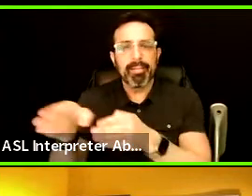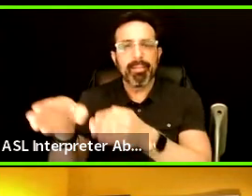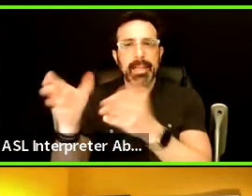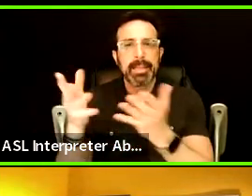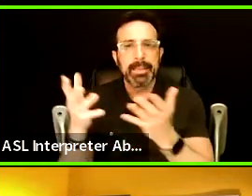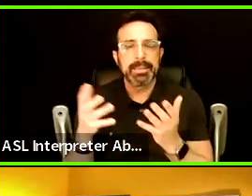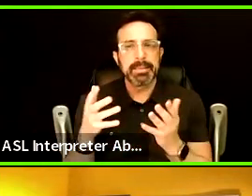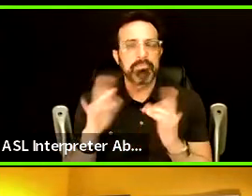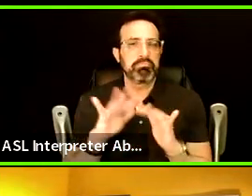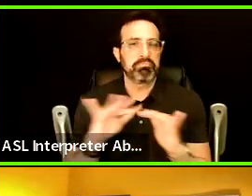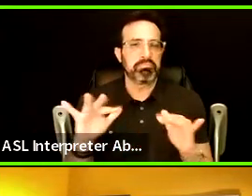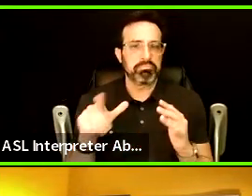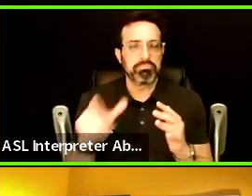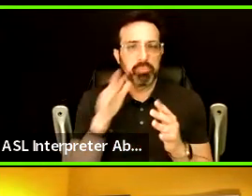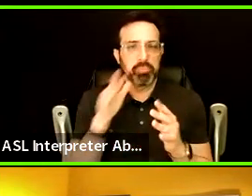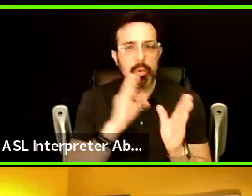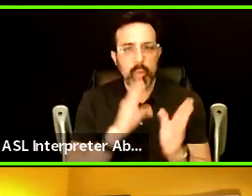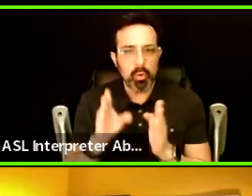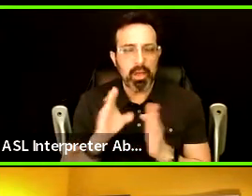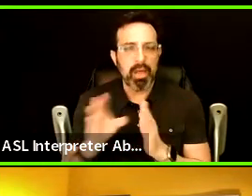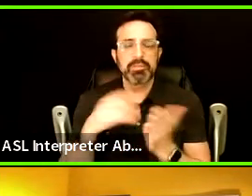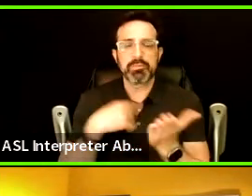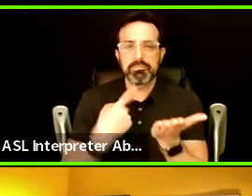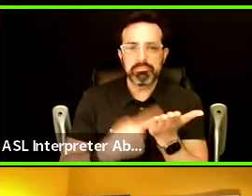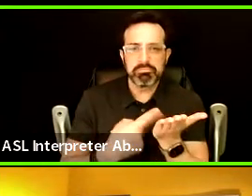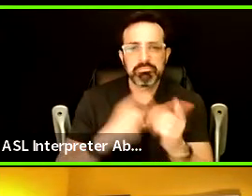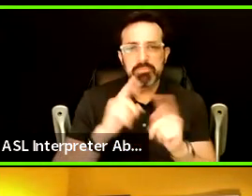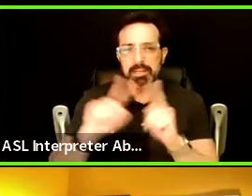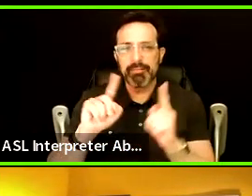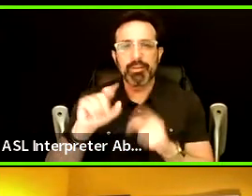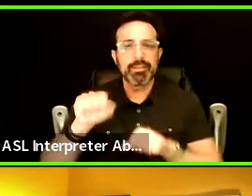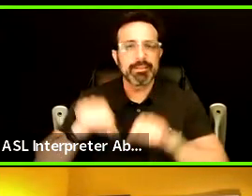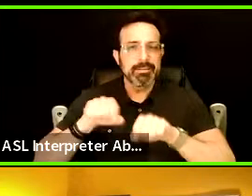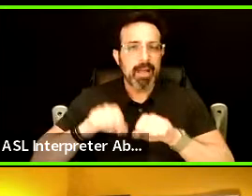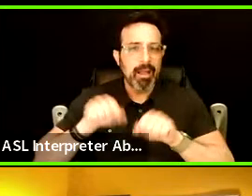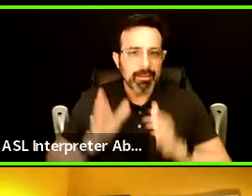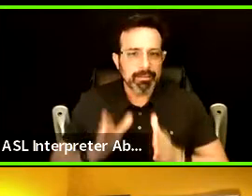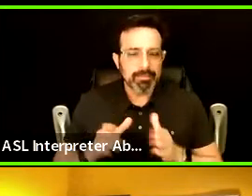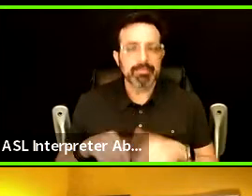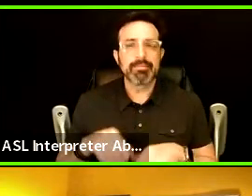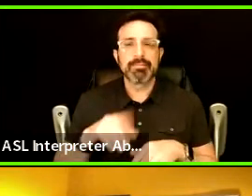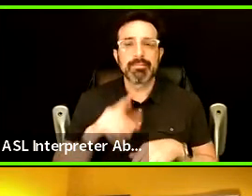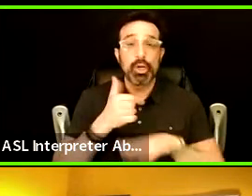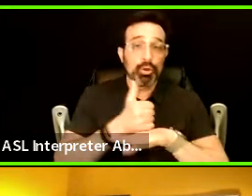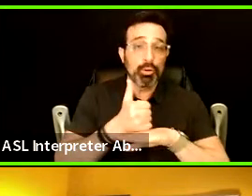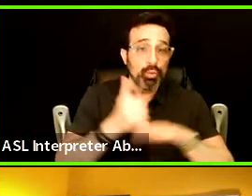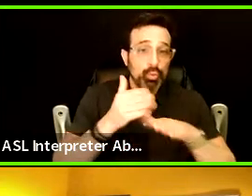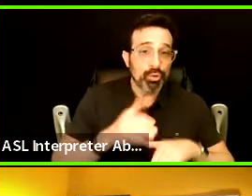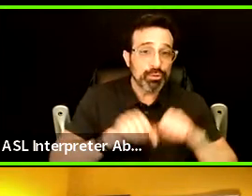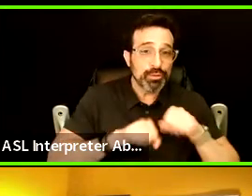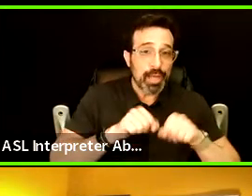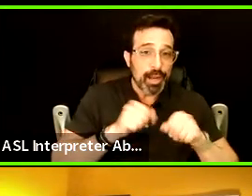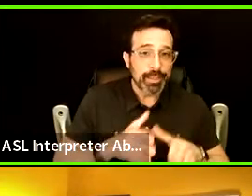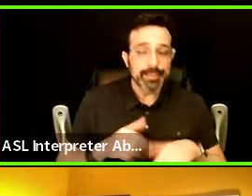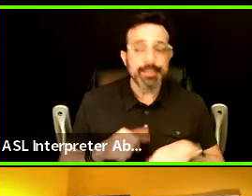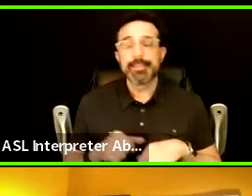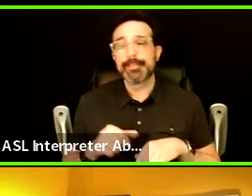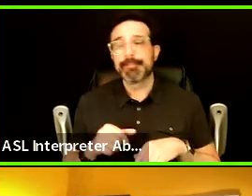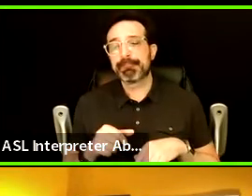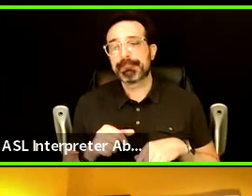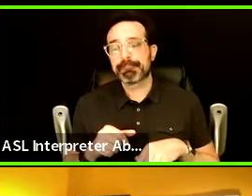be organized. So we talked about all types of cyclists. We talked about our commuter cyclists. We talked about